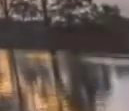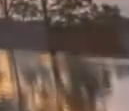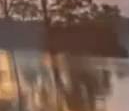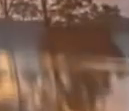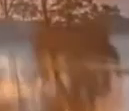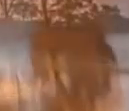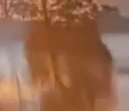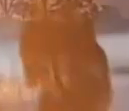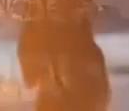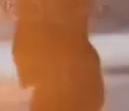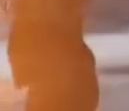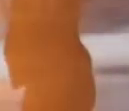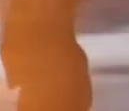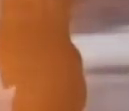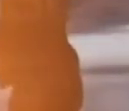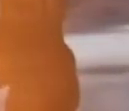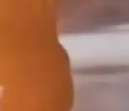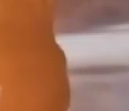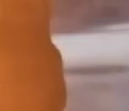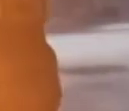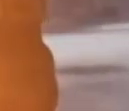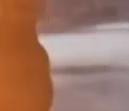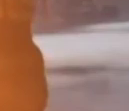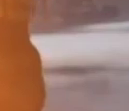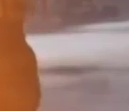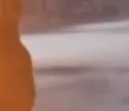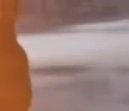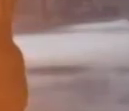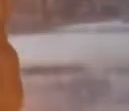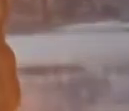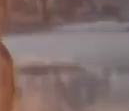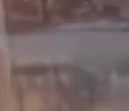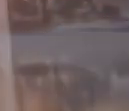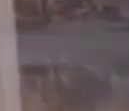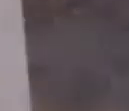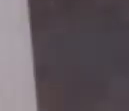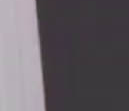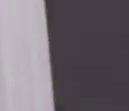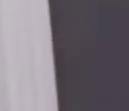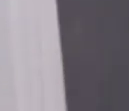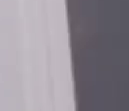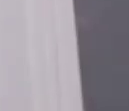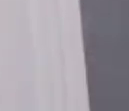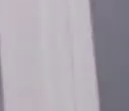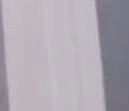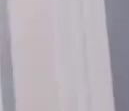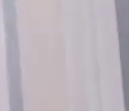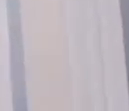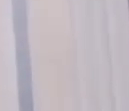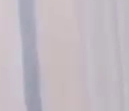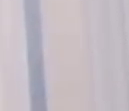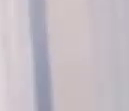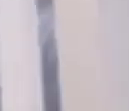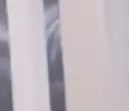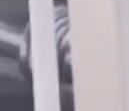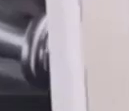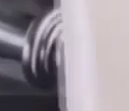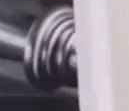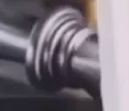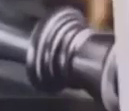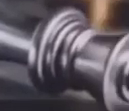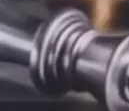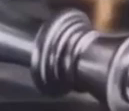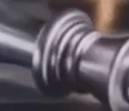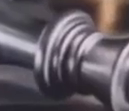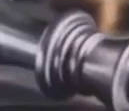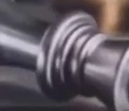Hallelujah. I will exalt you, Lord. for thou hast